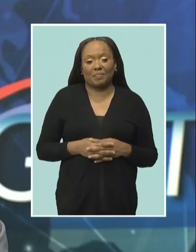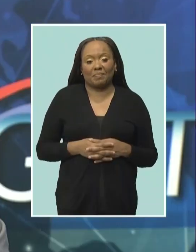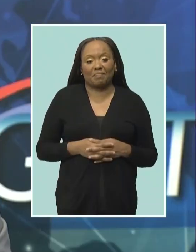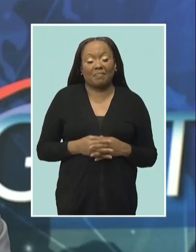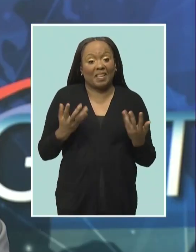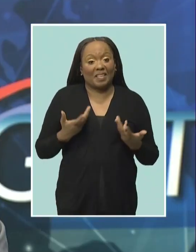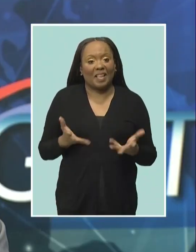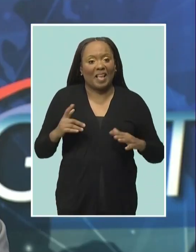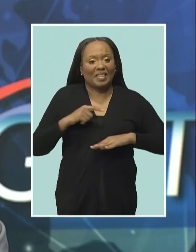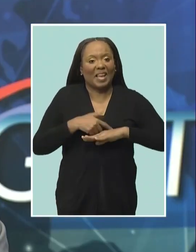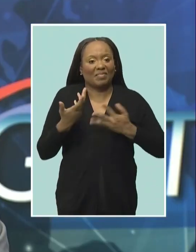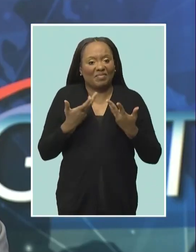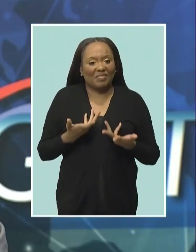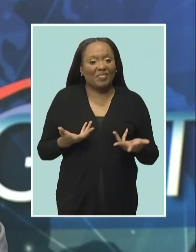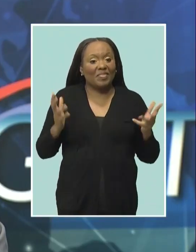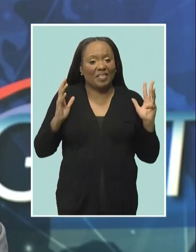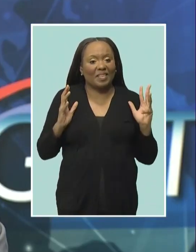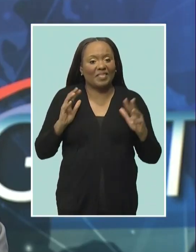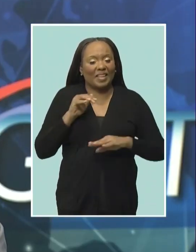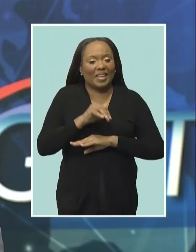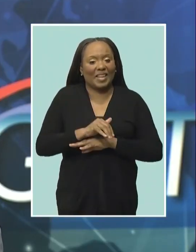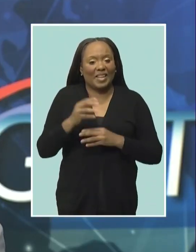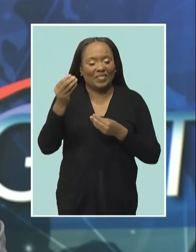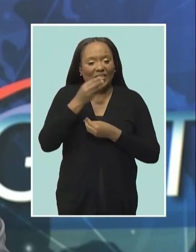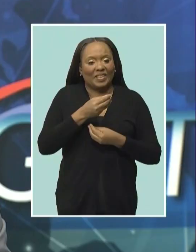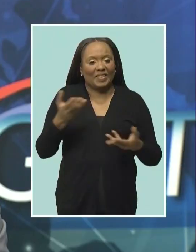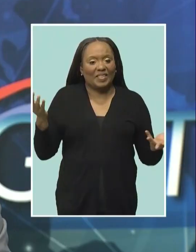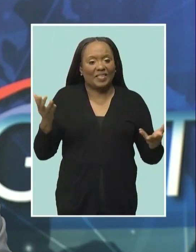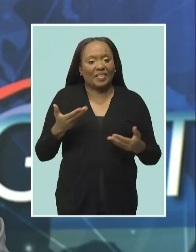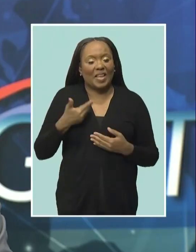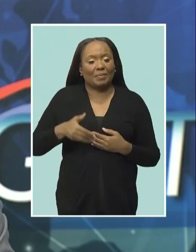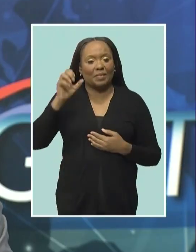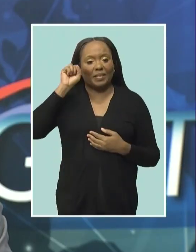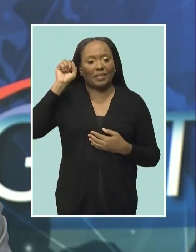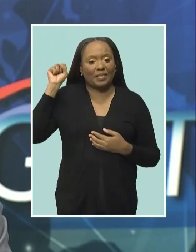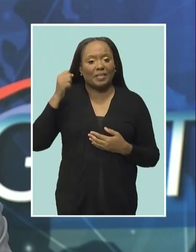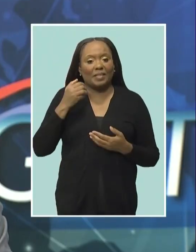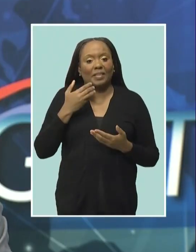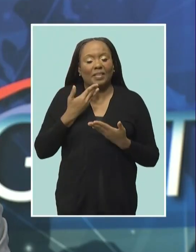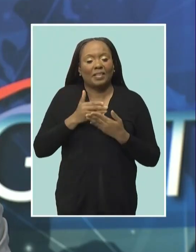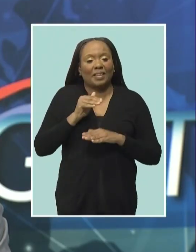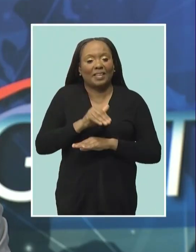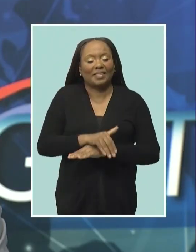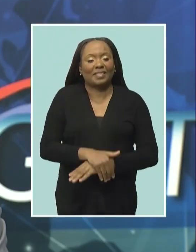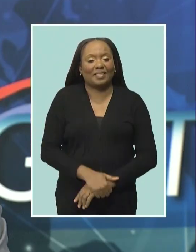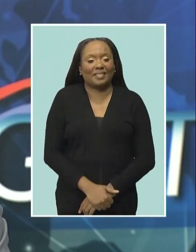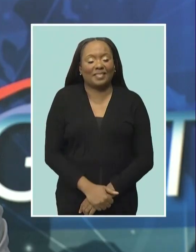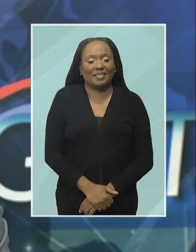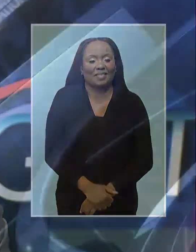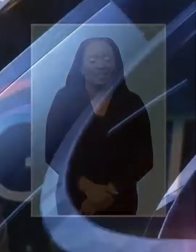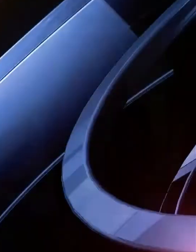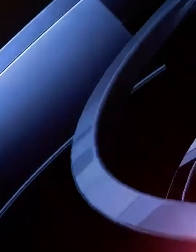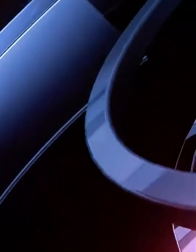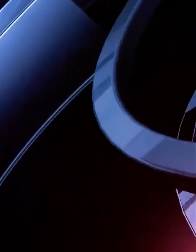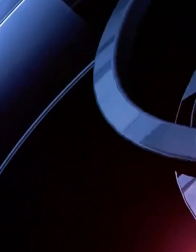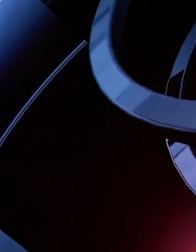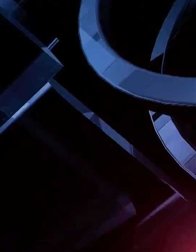Well, that's our time for this edition of CBC NewsNight. I'm Shane Seeley. Good night.